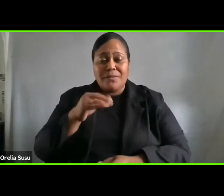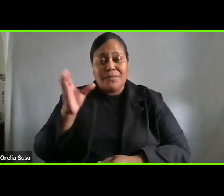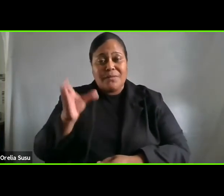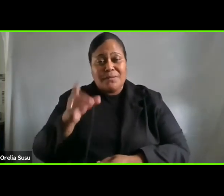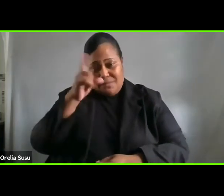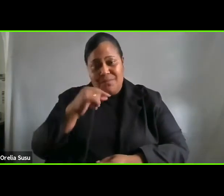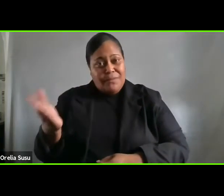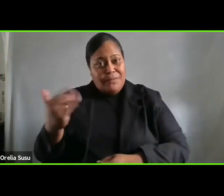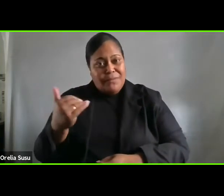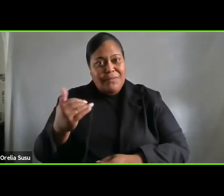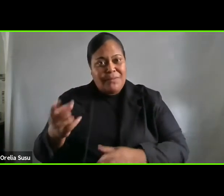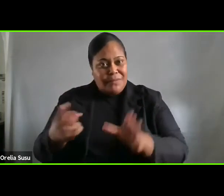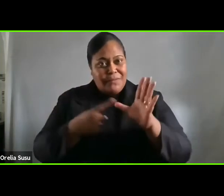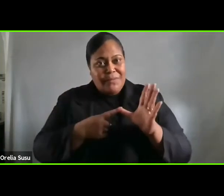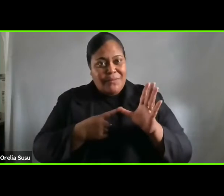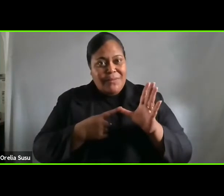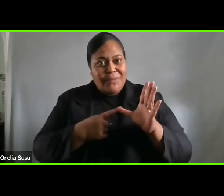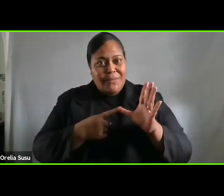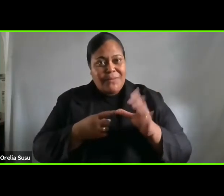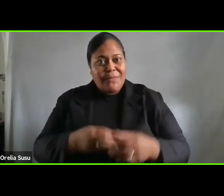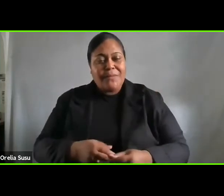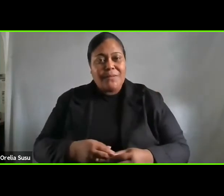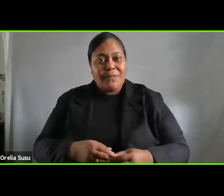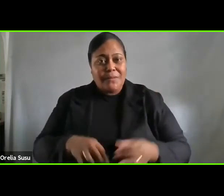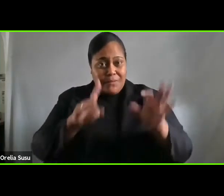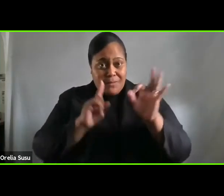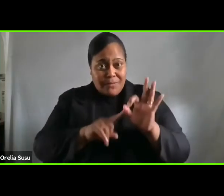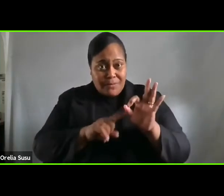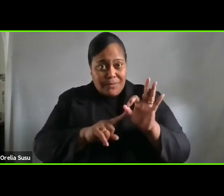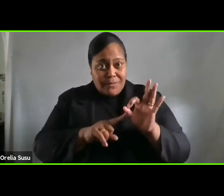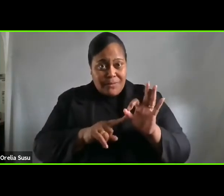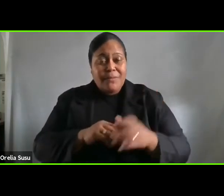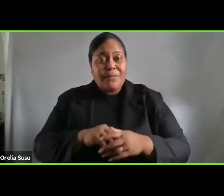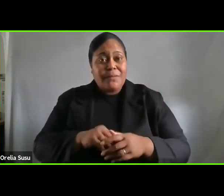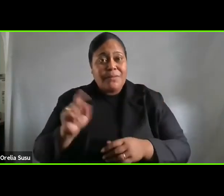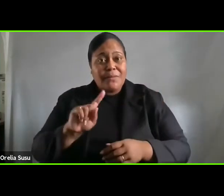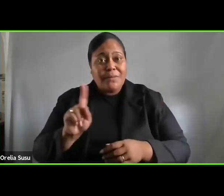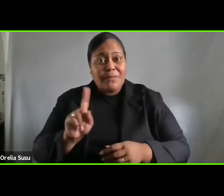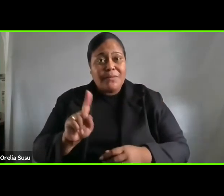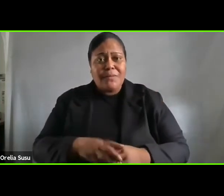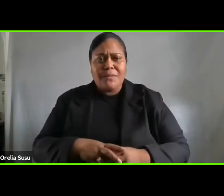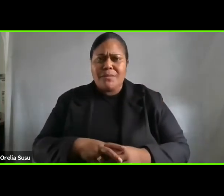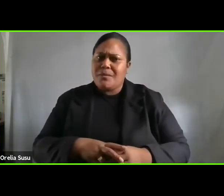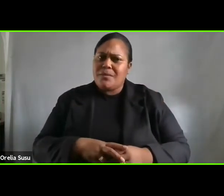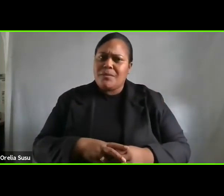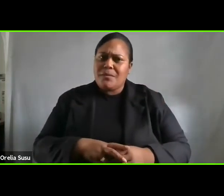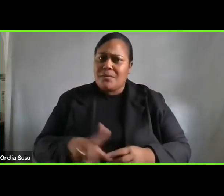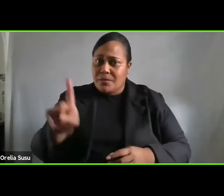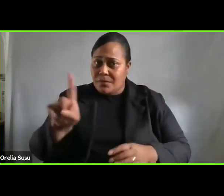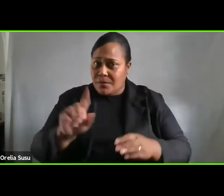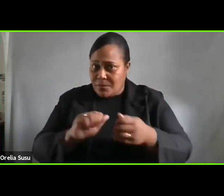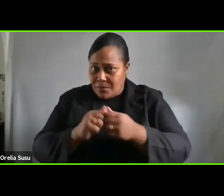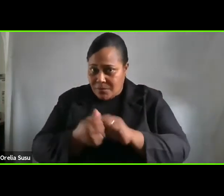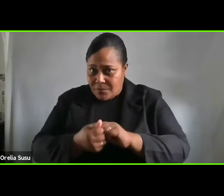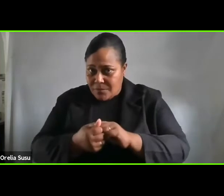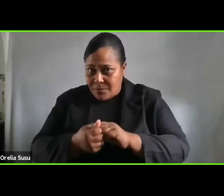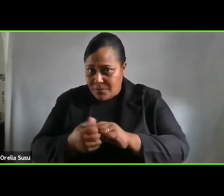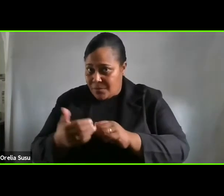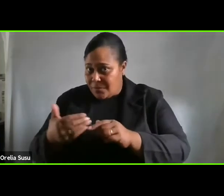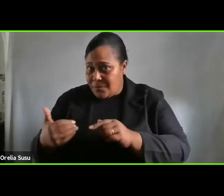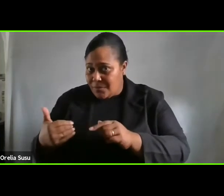respond to that and one of the questions that i see here is in one of the sessions earlier um